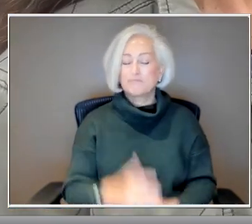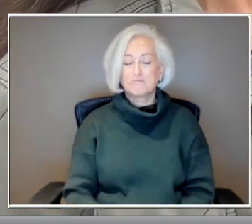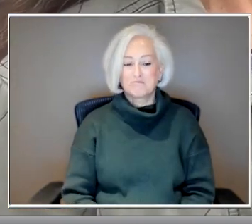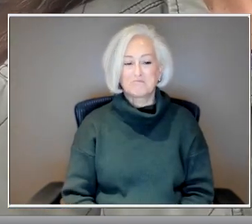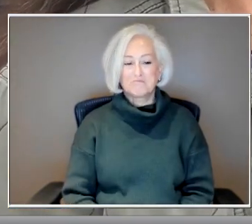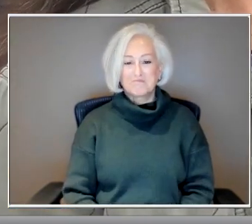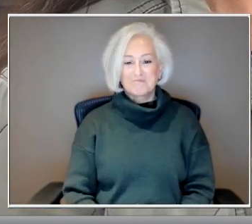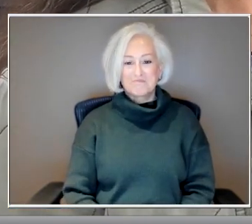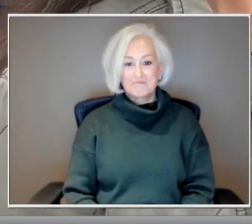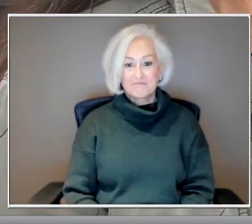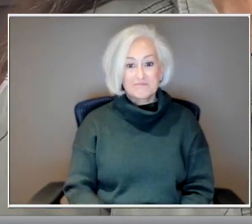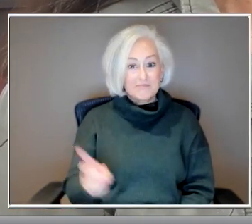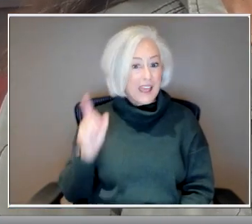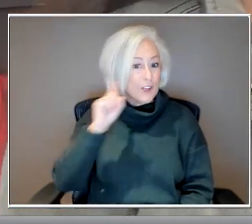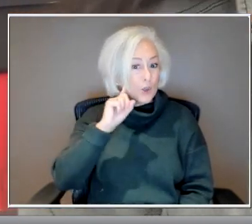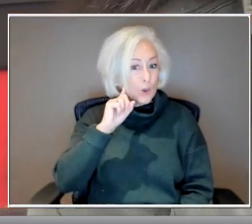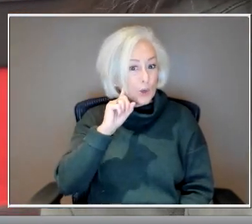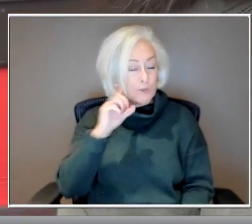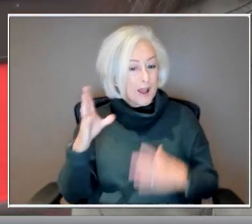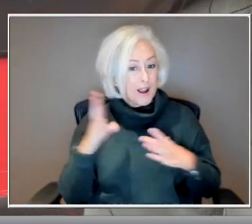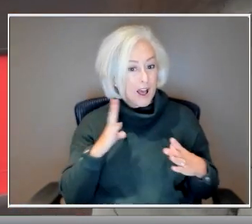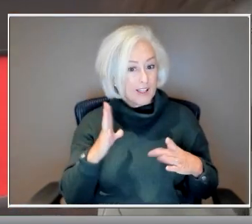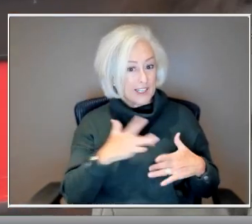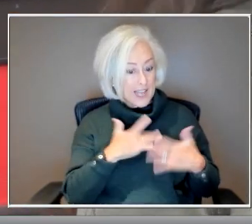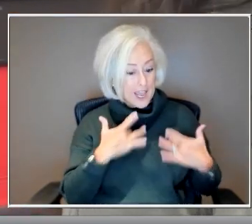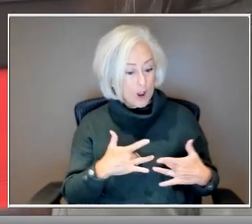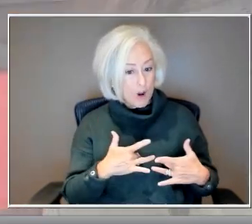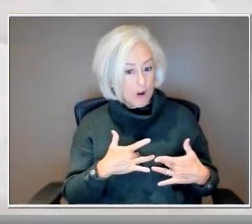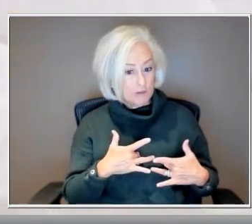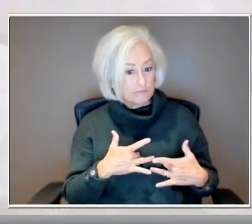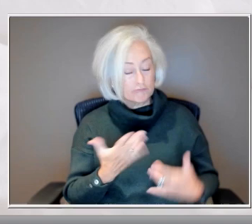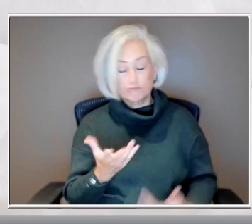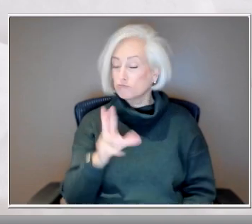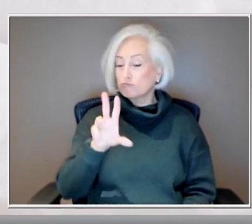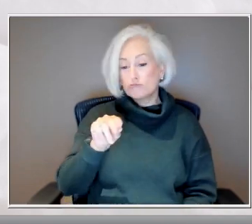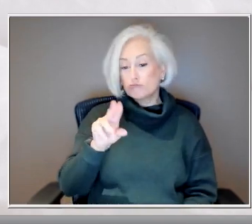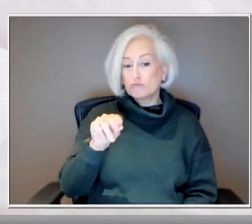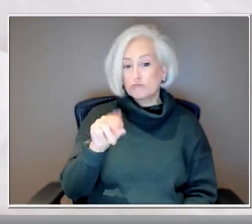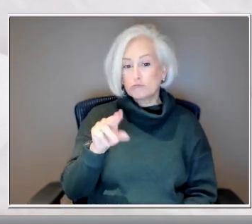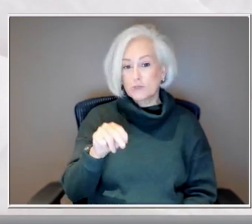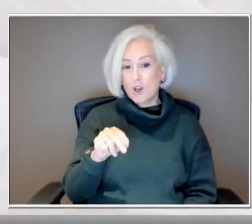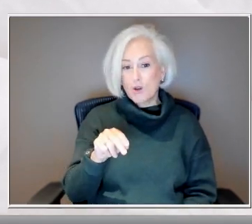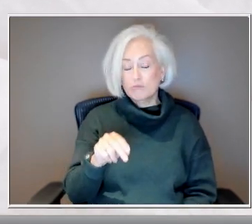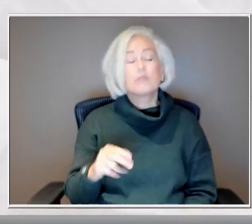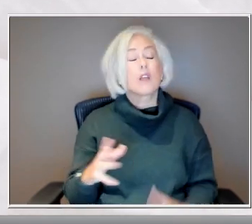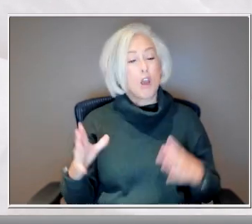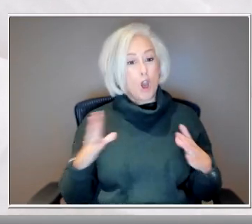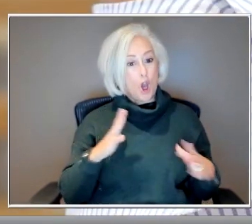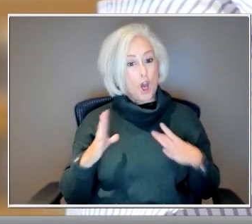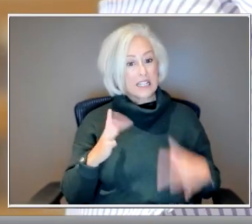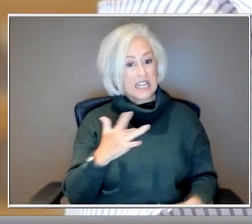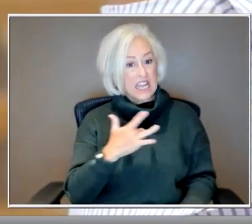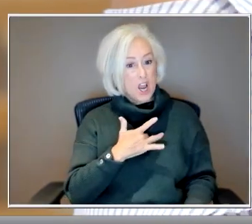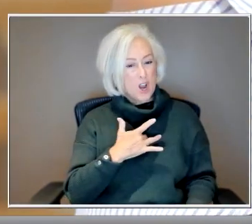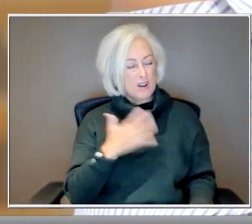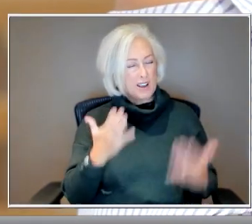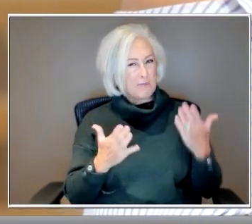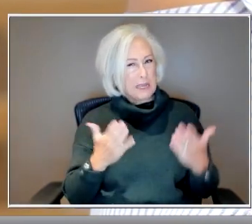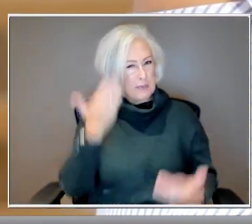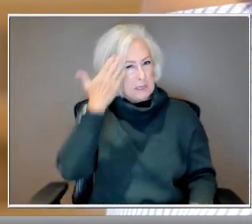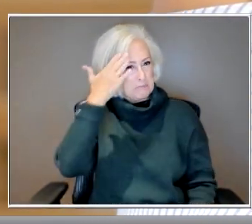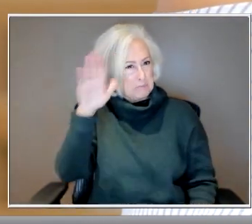Have you heard of holiday heart? No, I have not. No, I haven't. No. While holiday heart may not be a familiar term, a